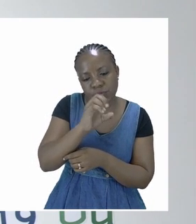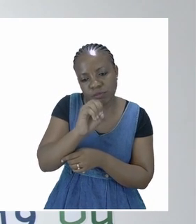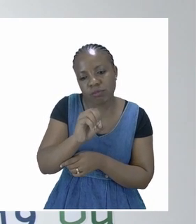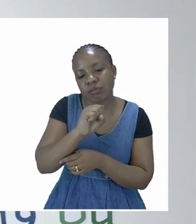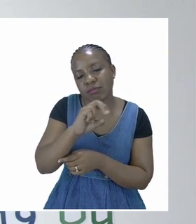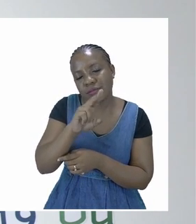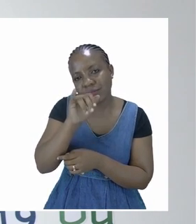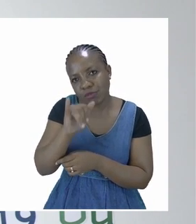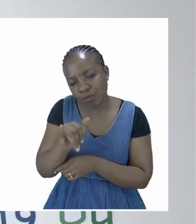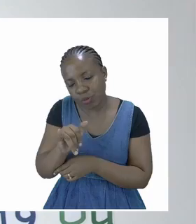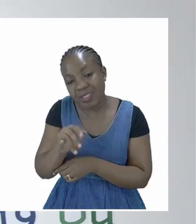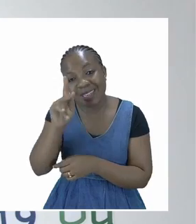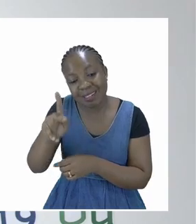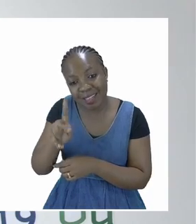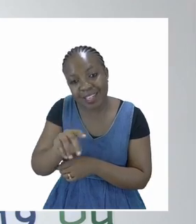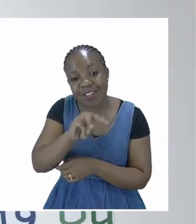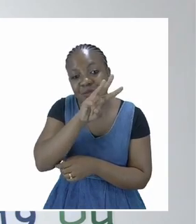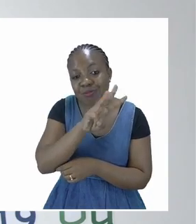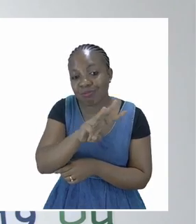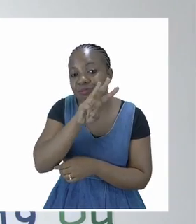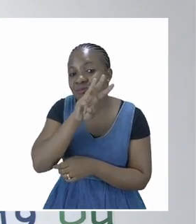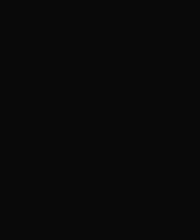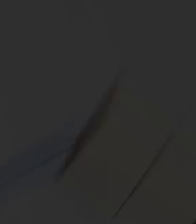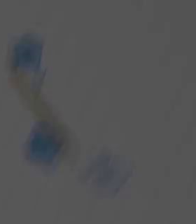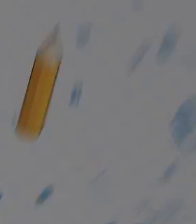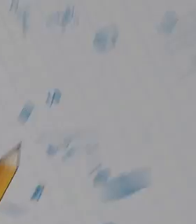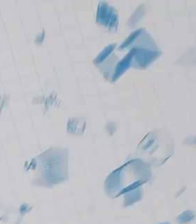our website, Zoshi Online.